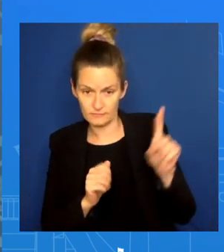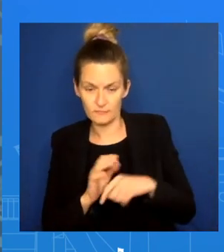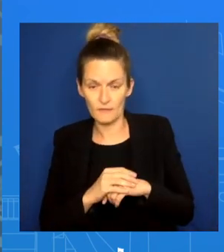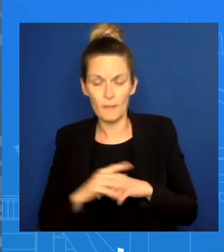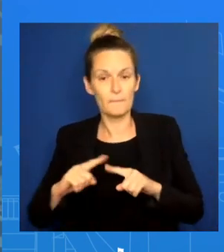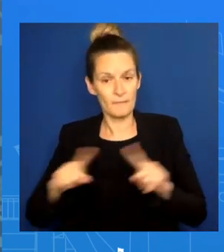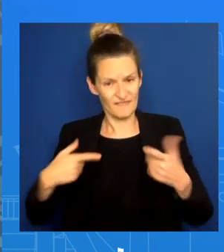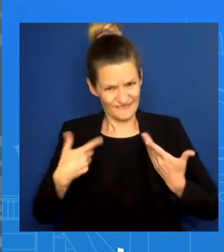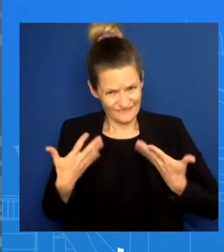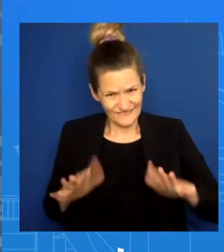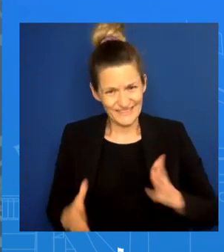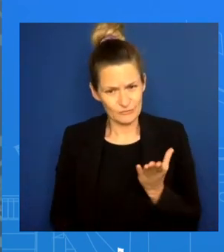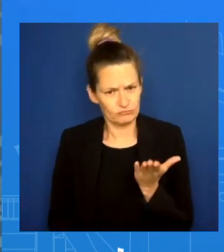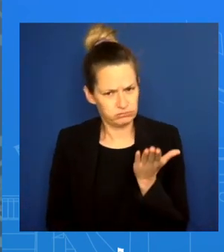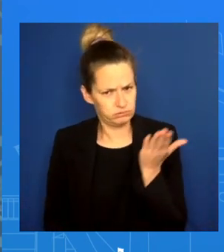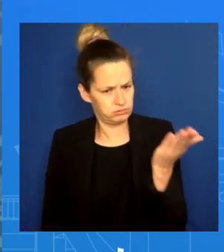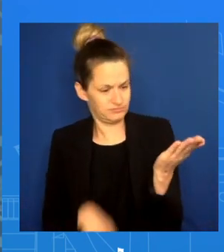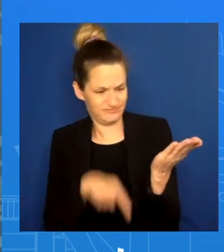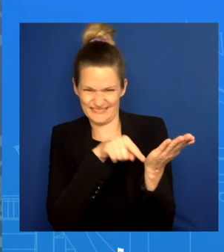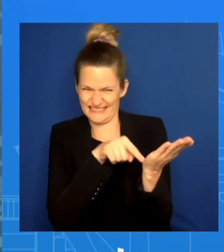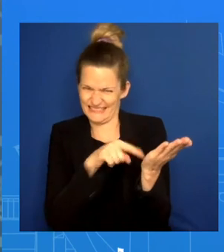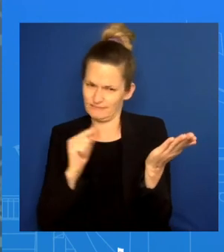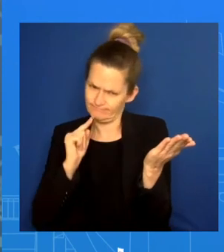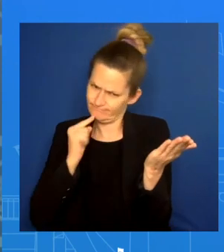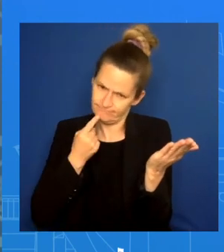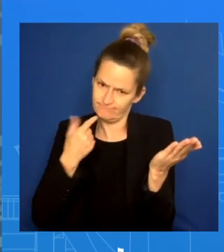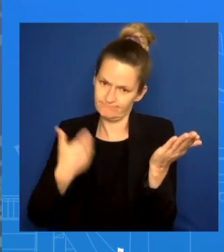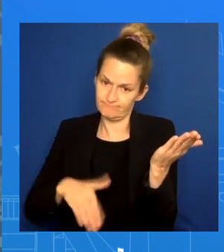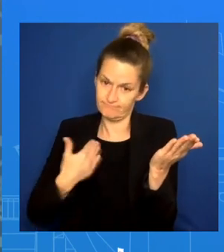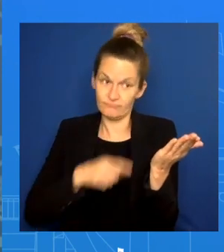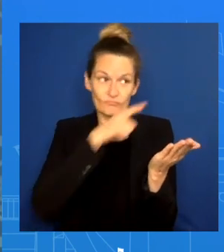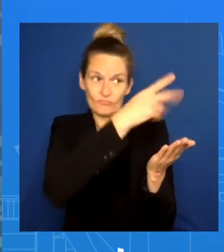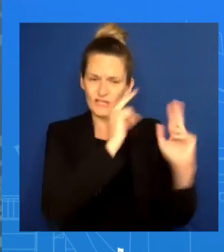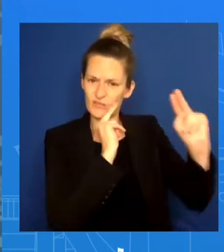You talk about Brittany Griner and Paul Whelan being a part of this